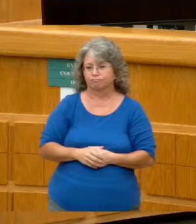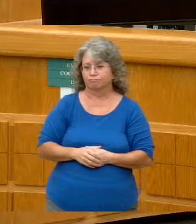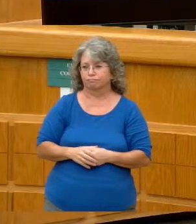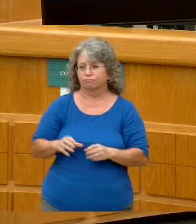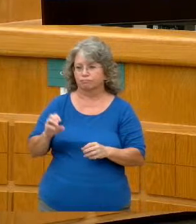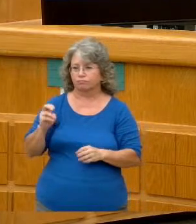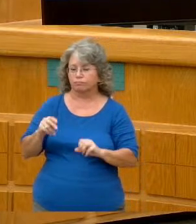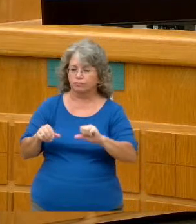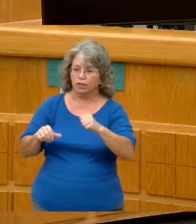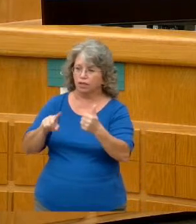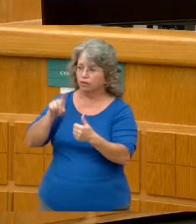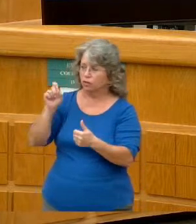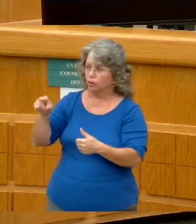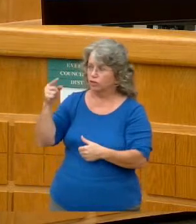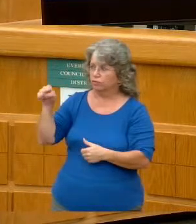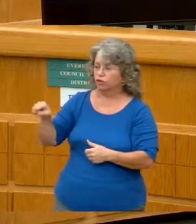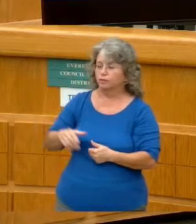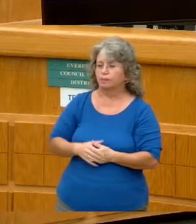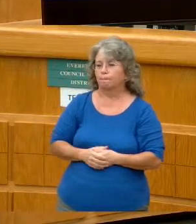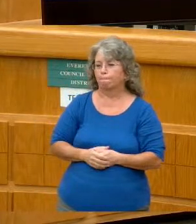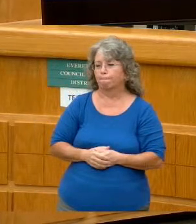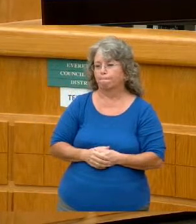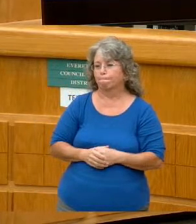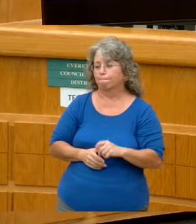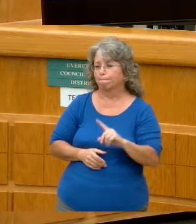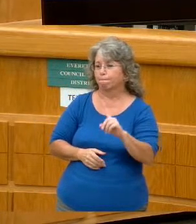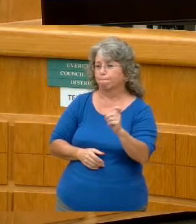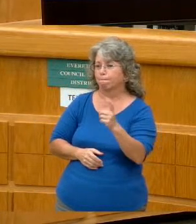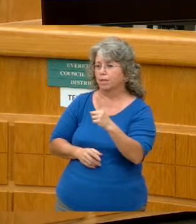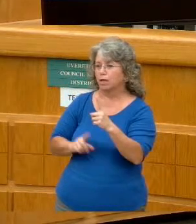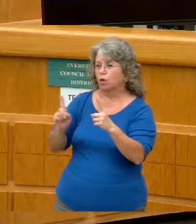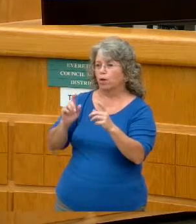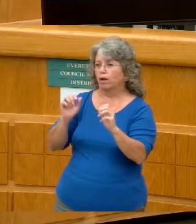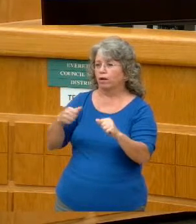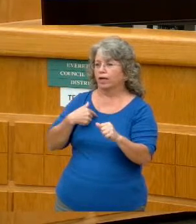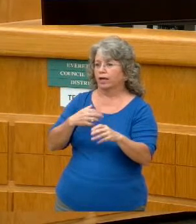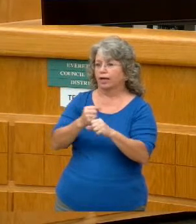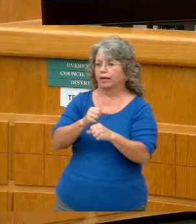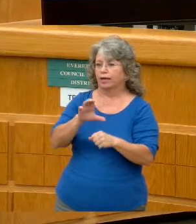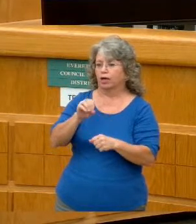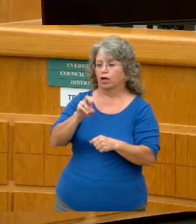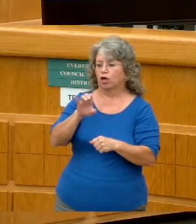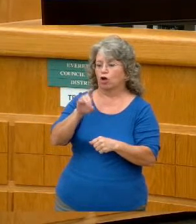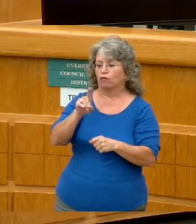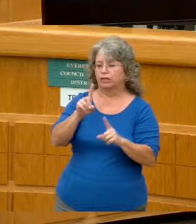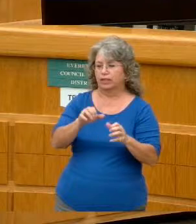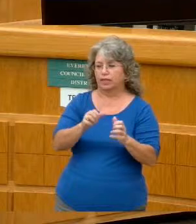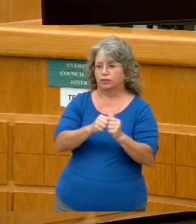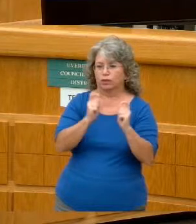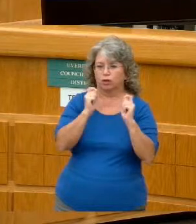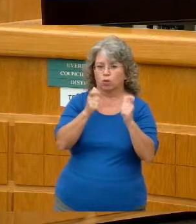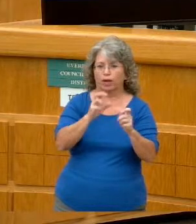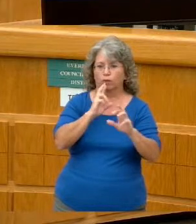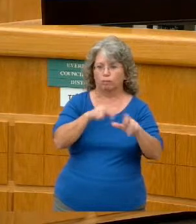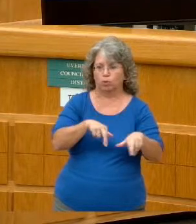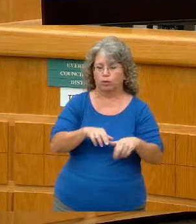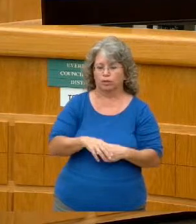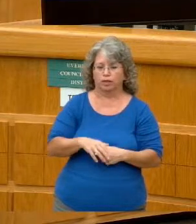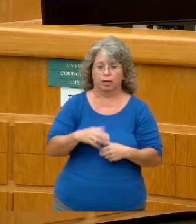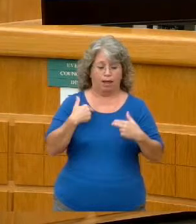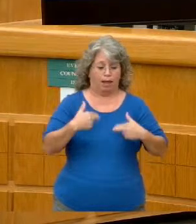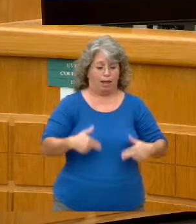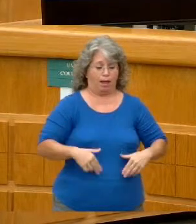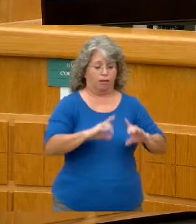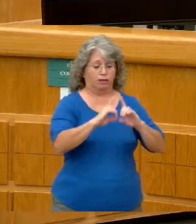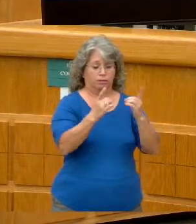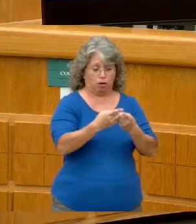And a question for you, Annette. Where can I get a COVID test with a fairly quick turnaround? So, well, the health